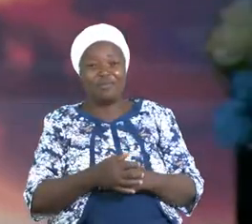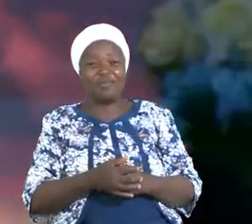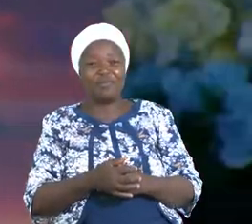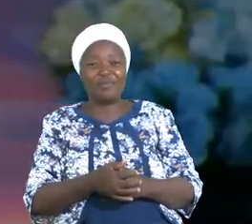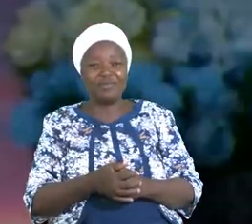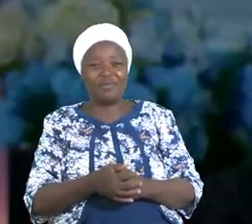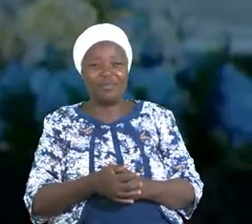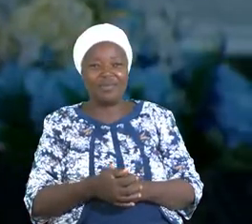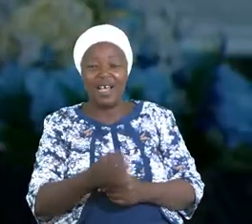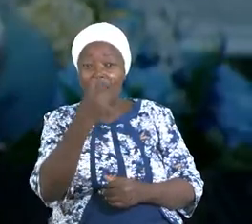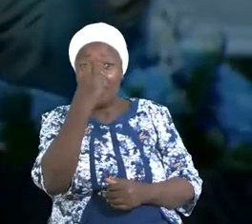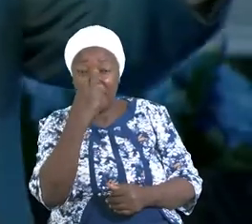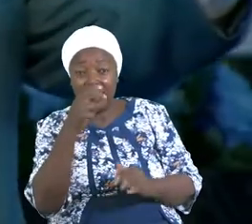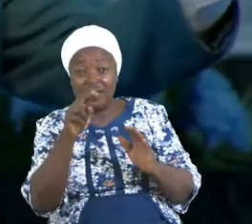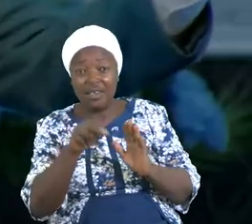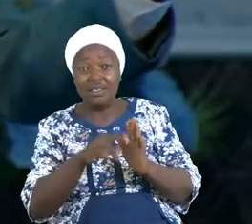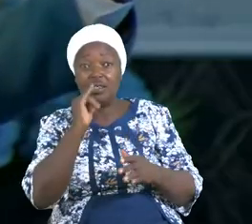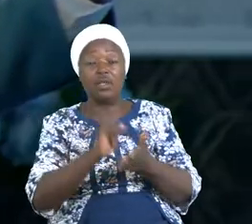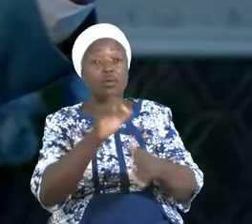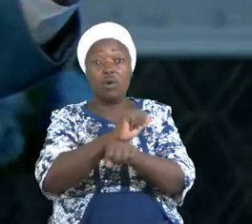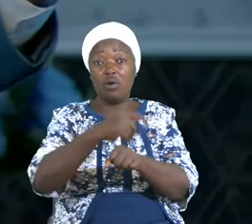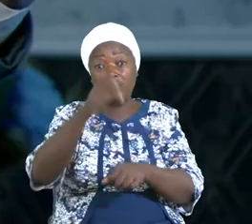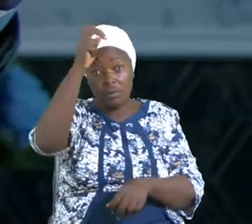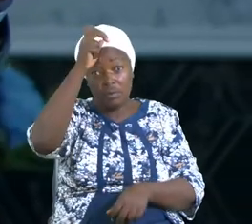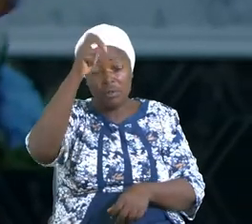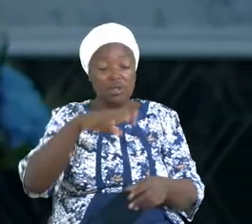Blindness, is that the work of God or the work of the devil?